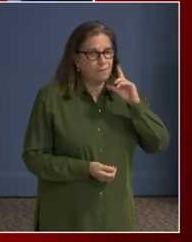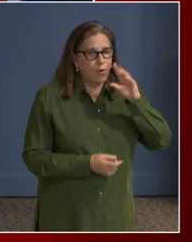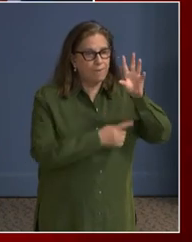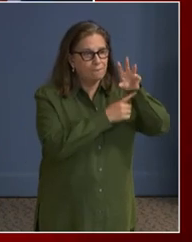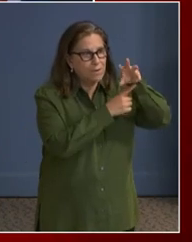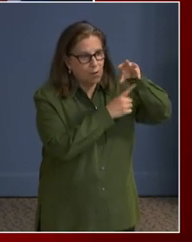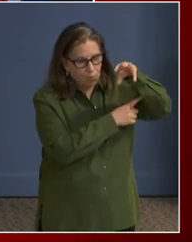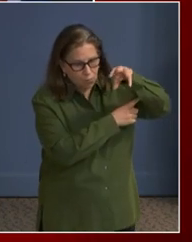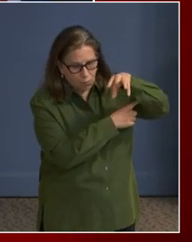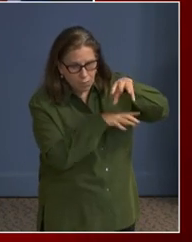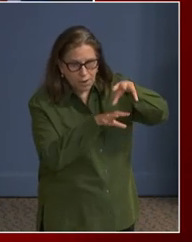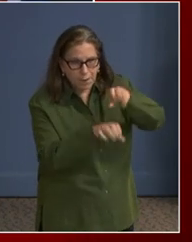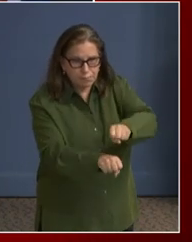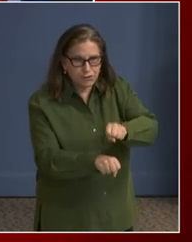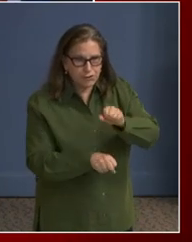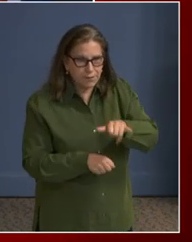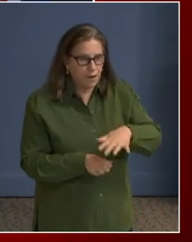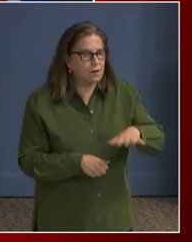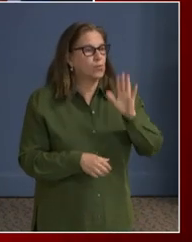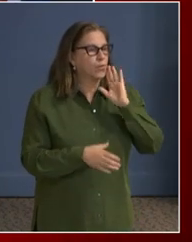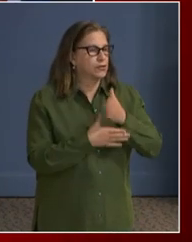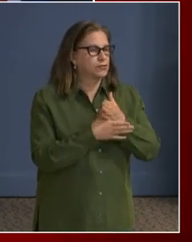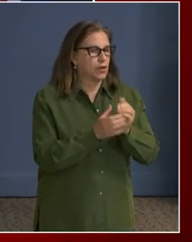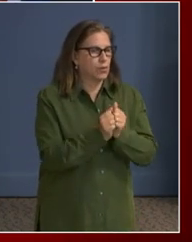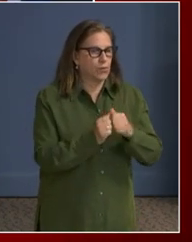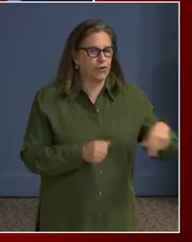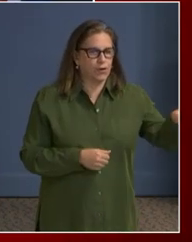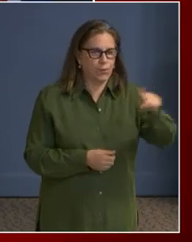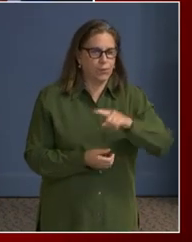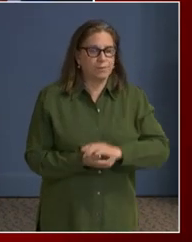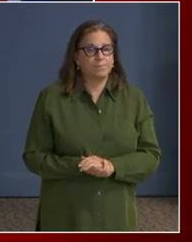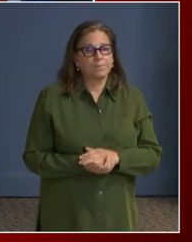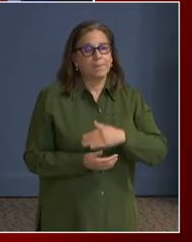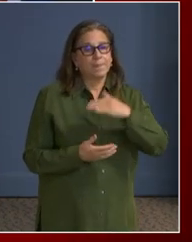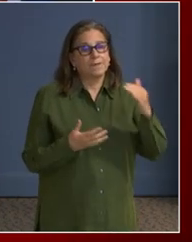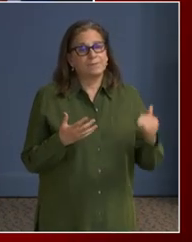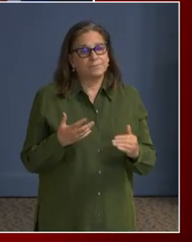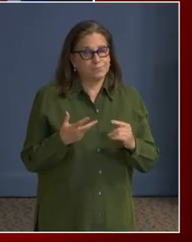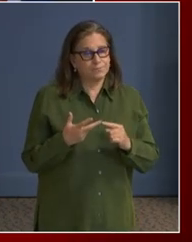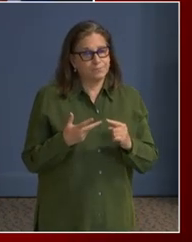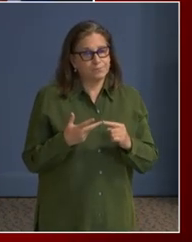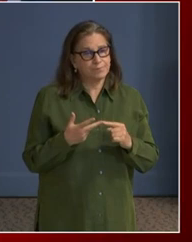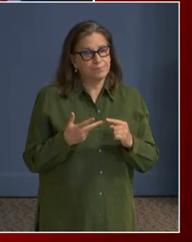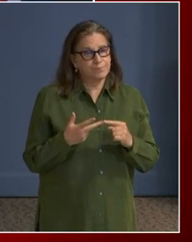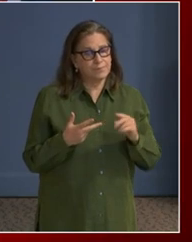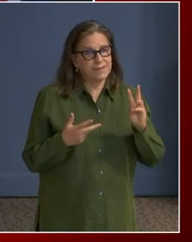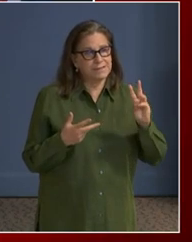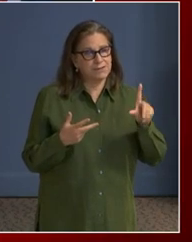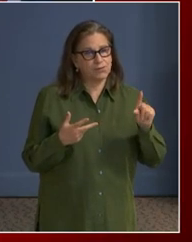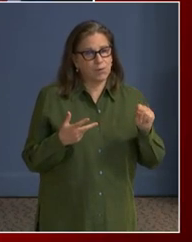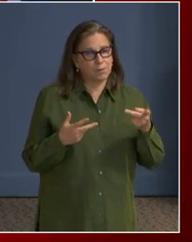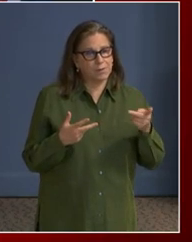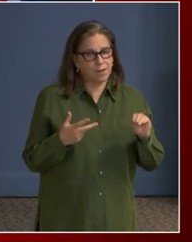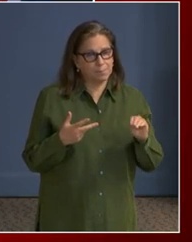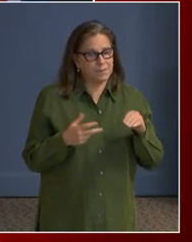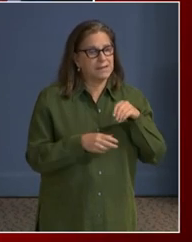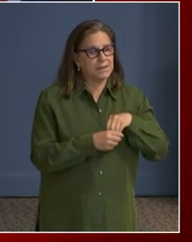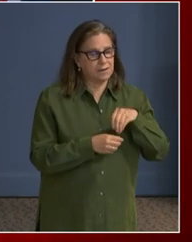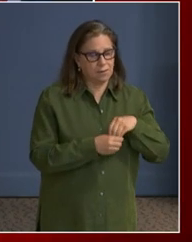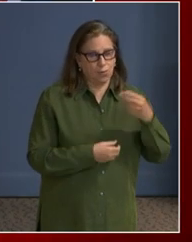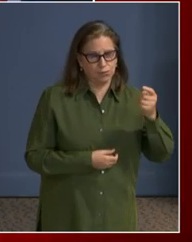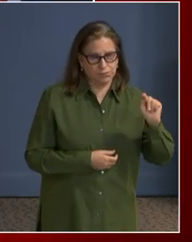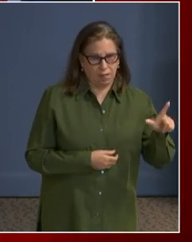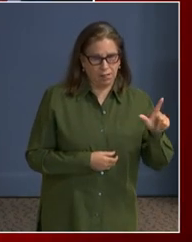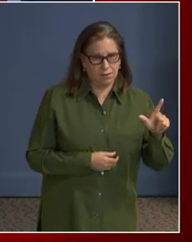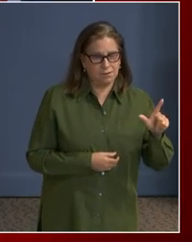video, we'll obviously share it with you. Then around 6:20 p.m., inside of a hotel in the 1100 block